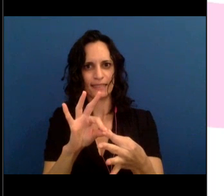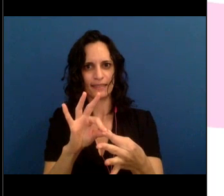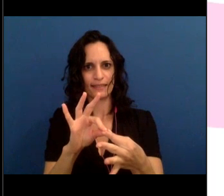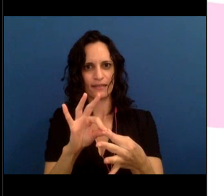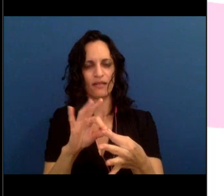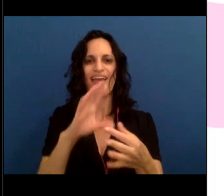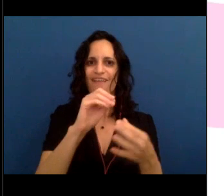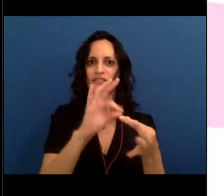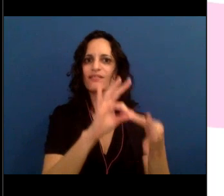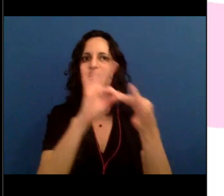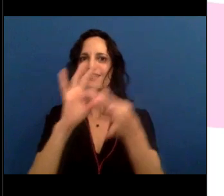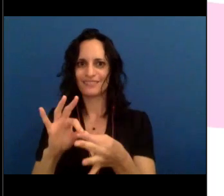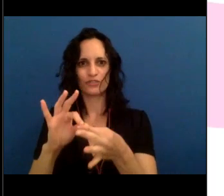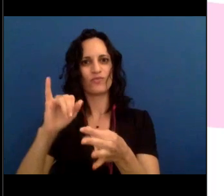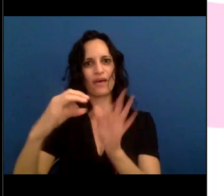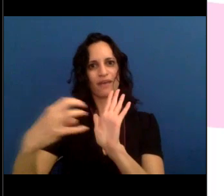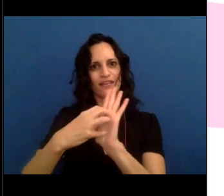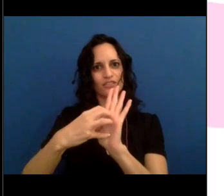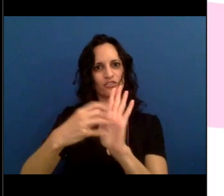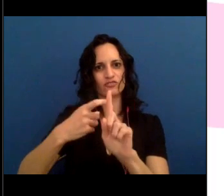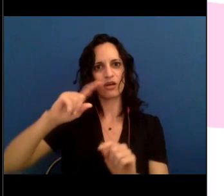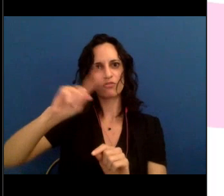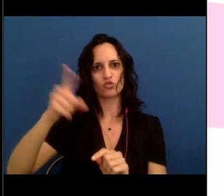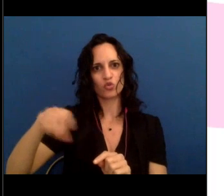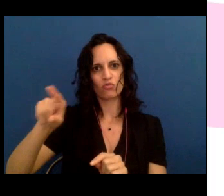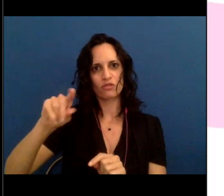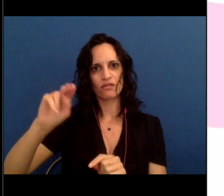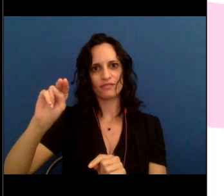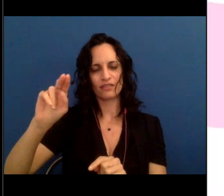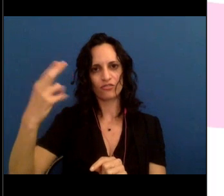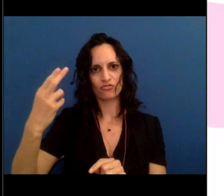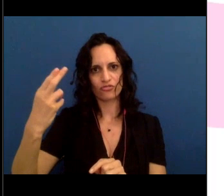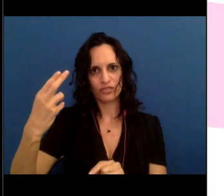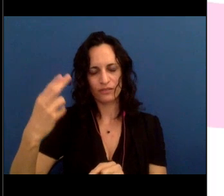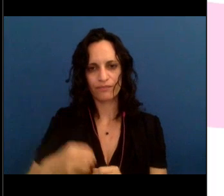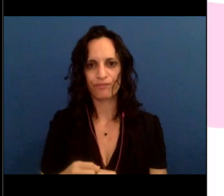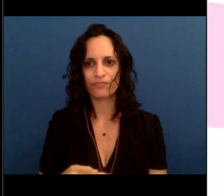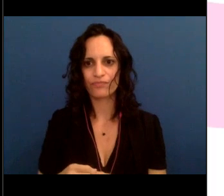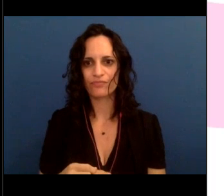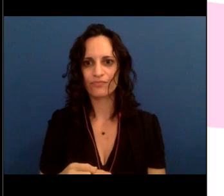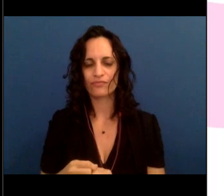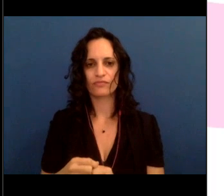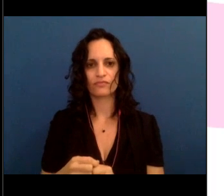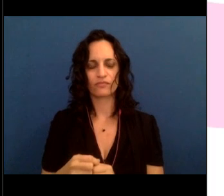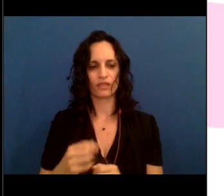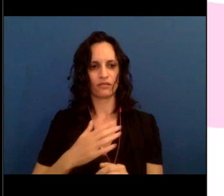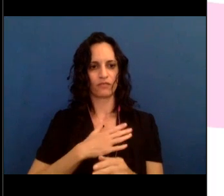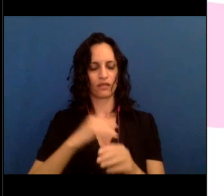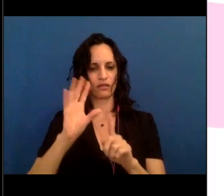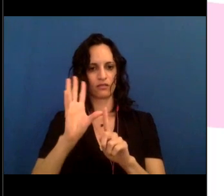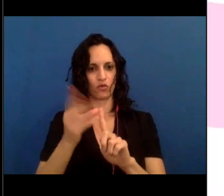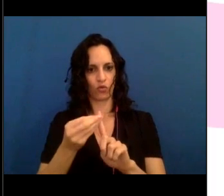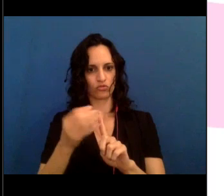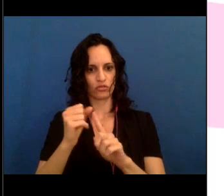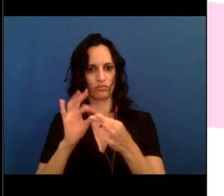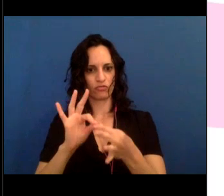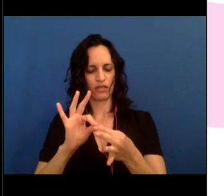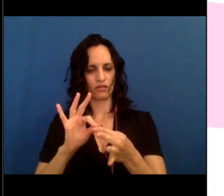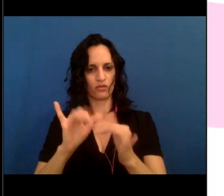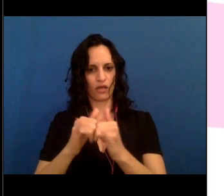Hurston, right? Again, that my cultural context could be embedded in how I was approaching the study of